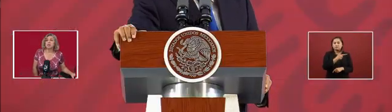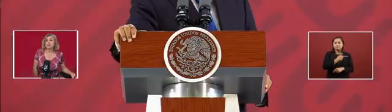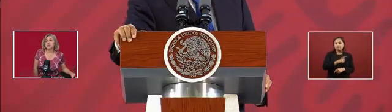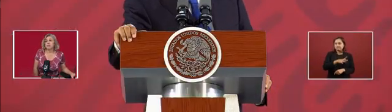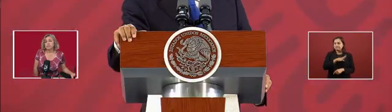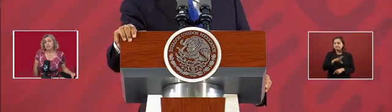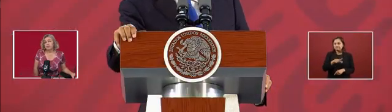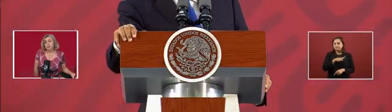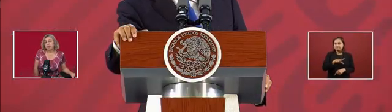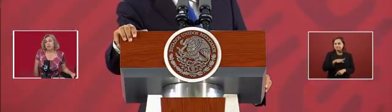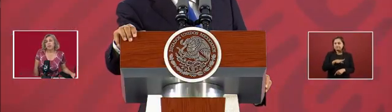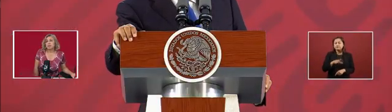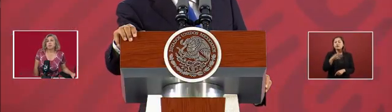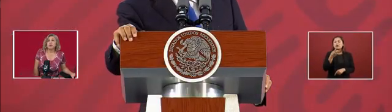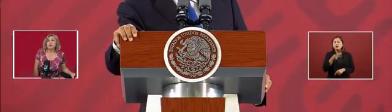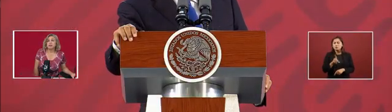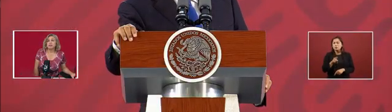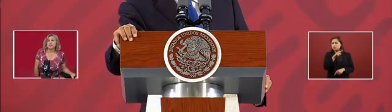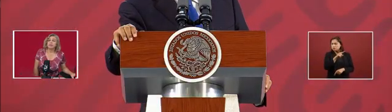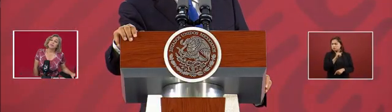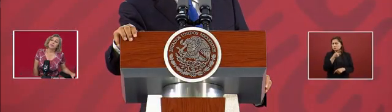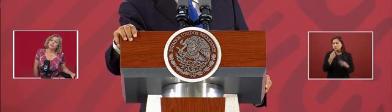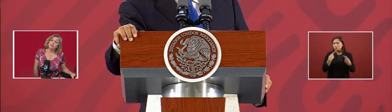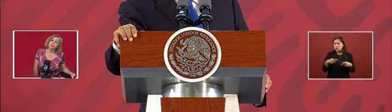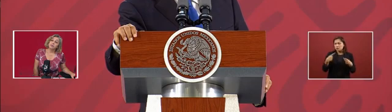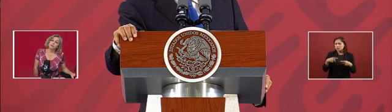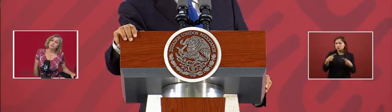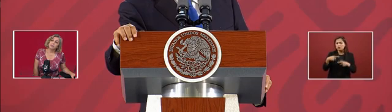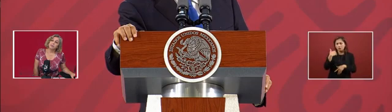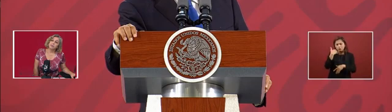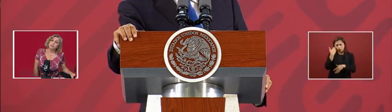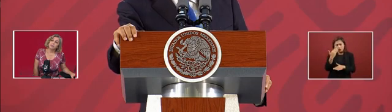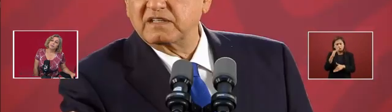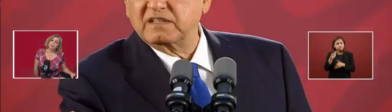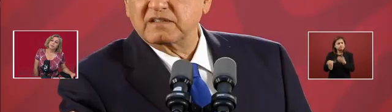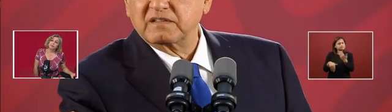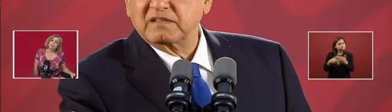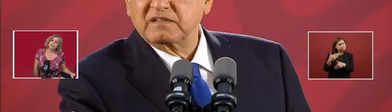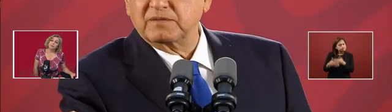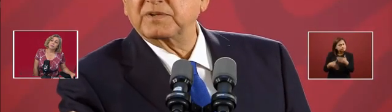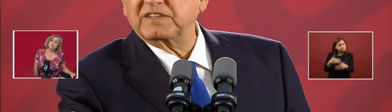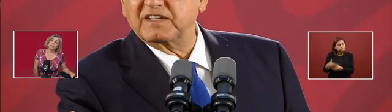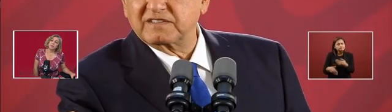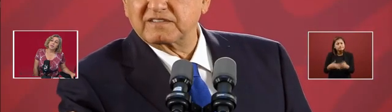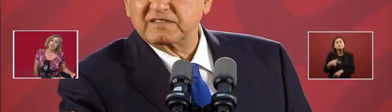influentialism. No, se permite We do not la permit corrupción. corruption.